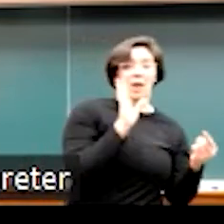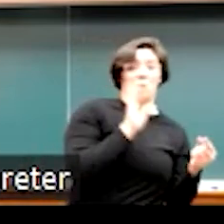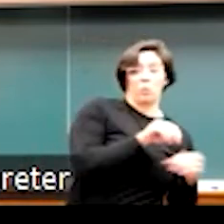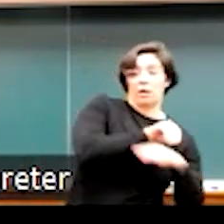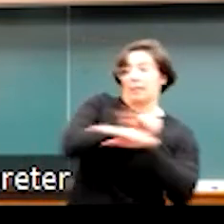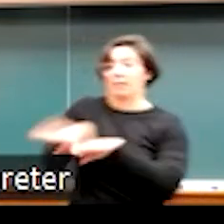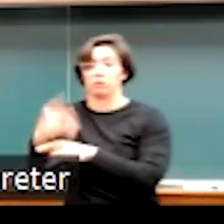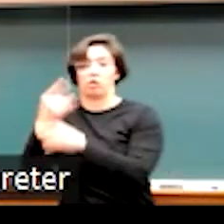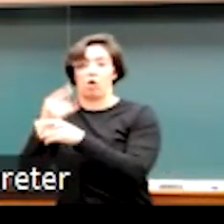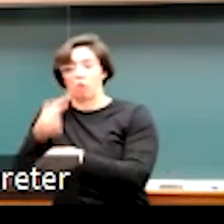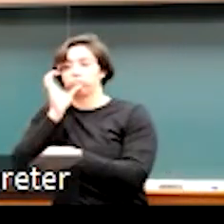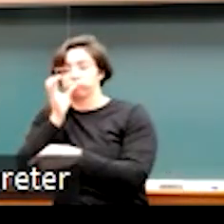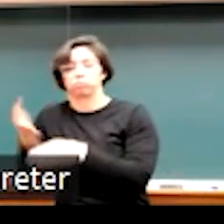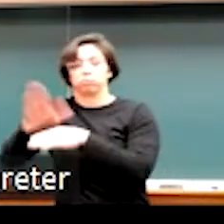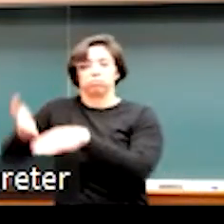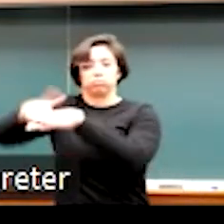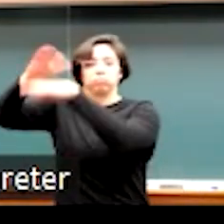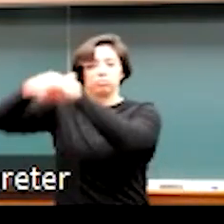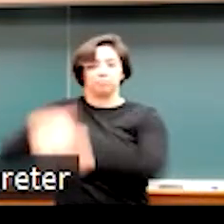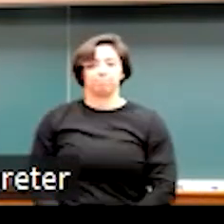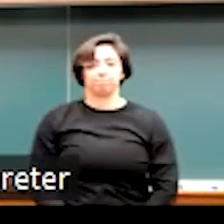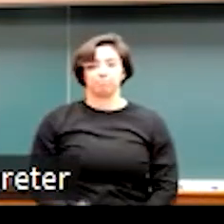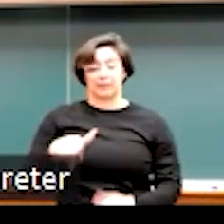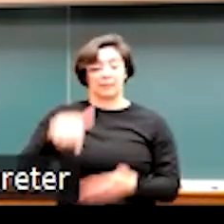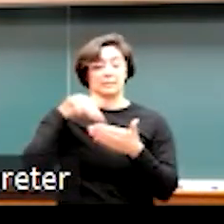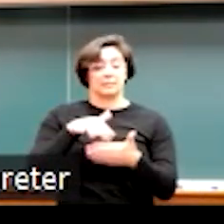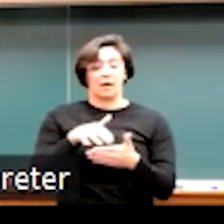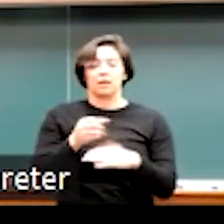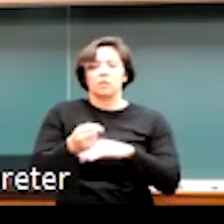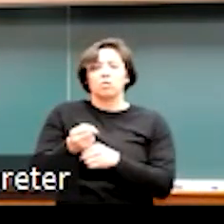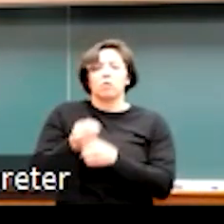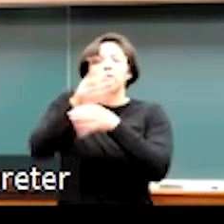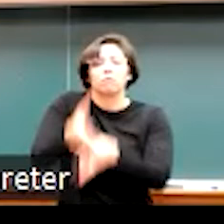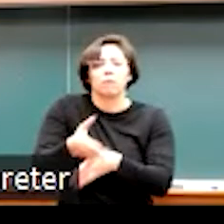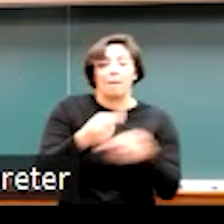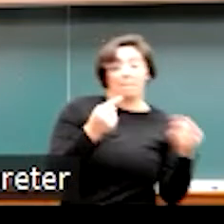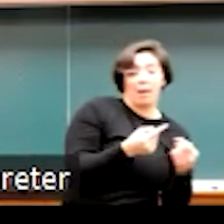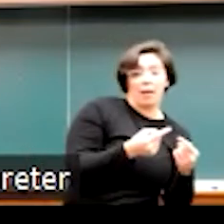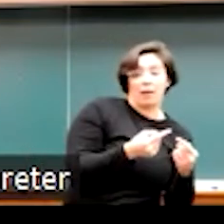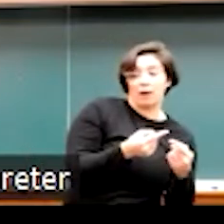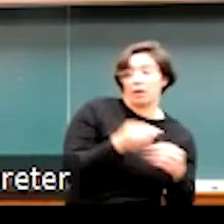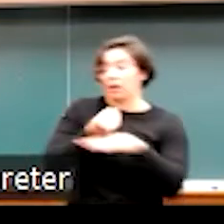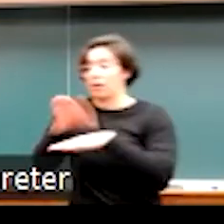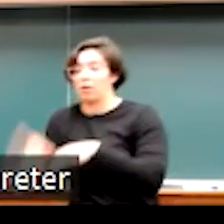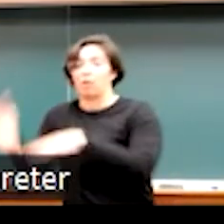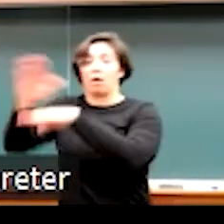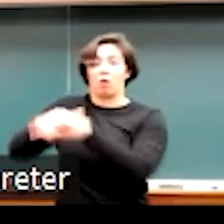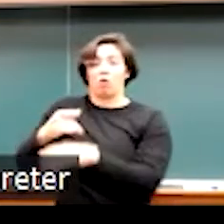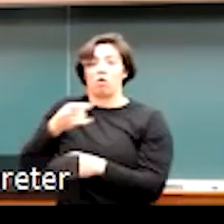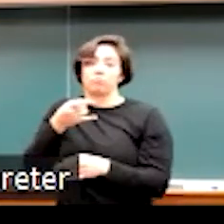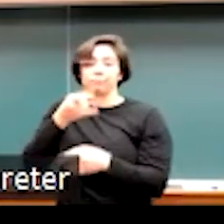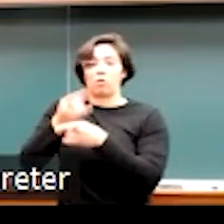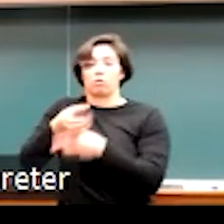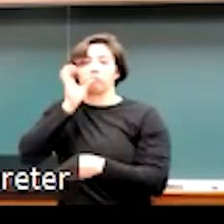motivator of alcohol consumption. So this study was the effect of pain on ad lib alcohol consumption. We recruited